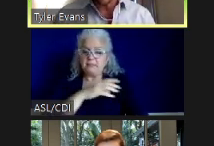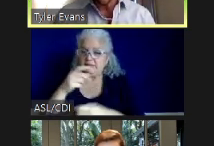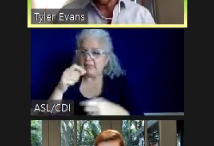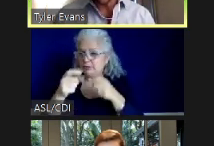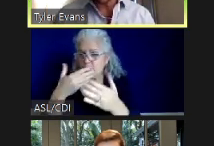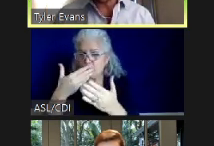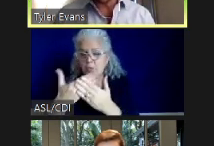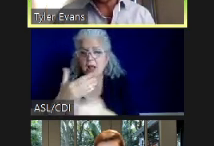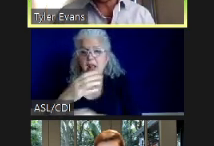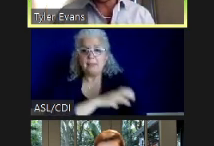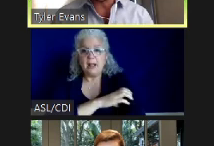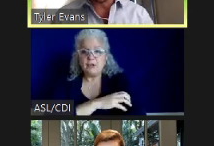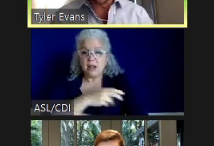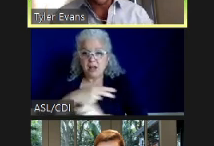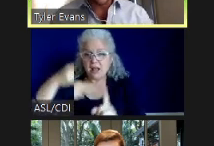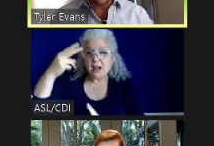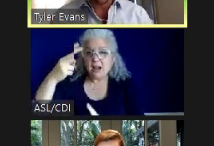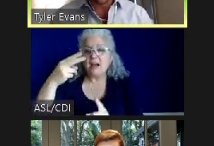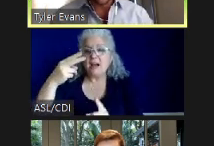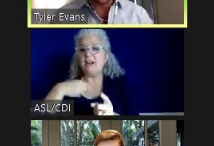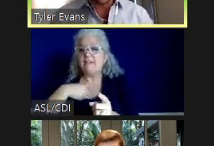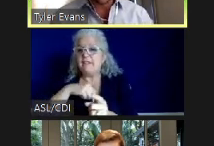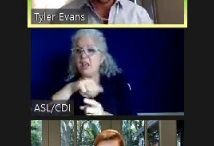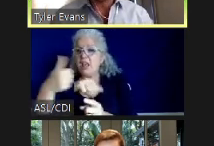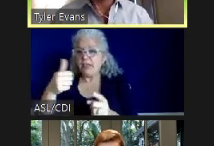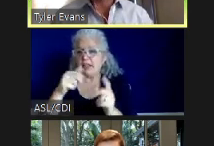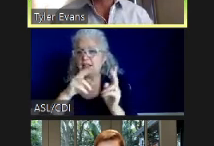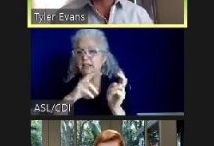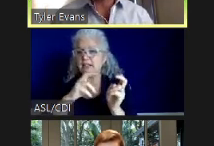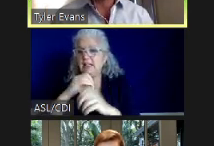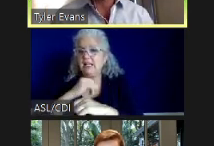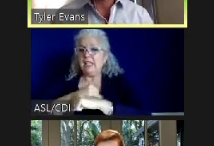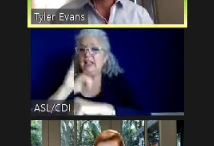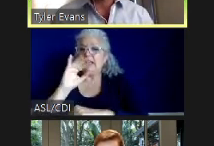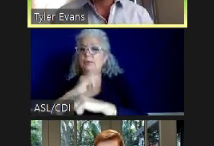condition, COPD like emphysema,